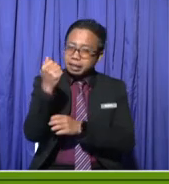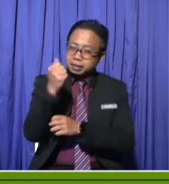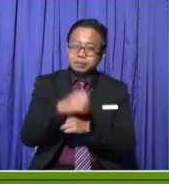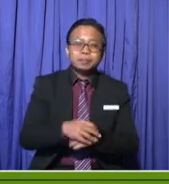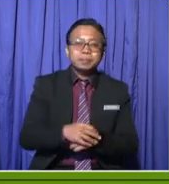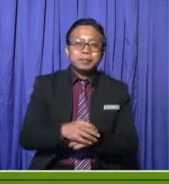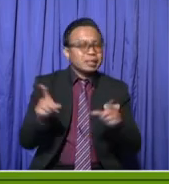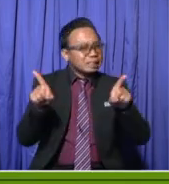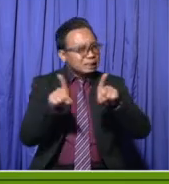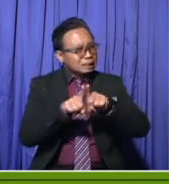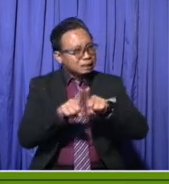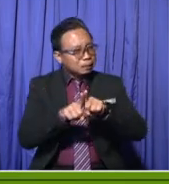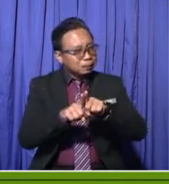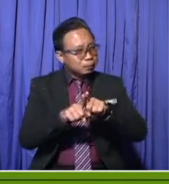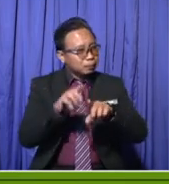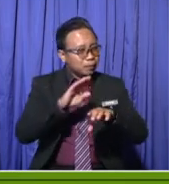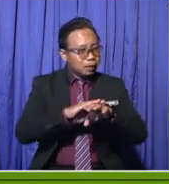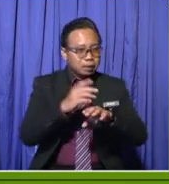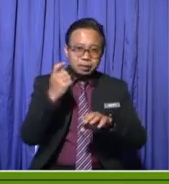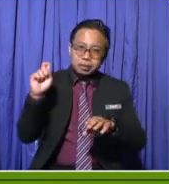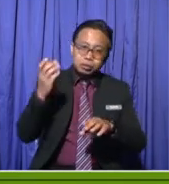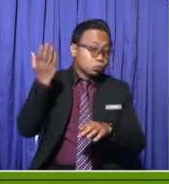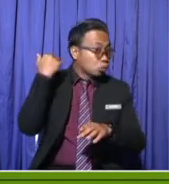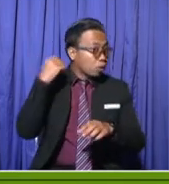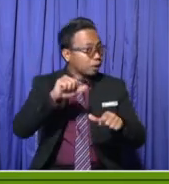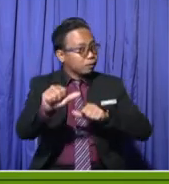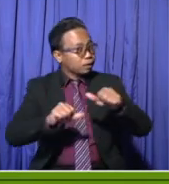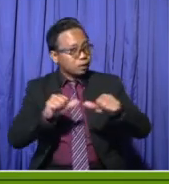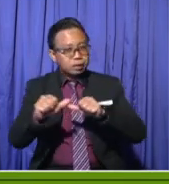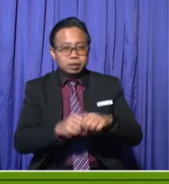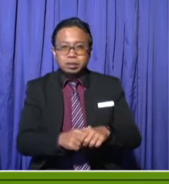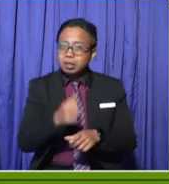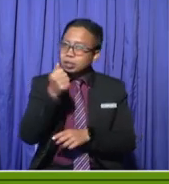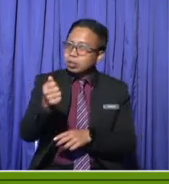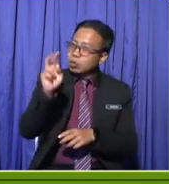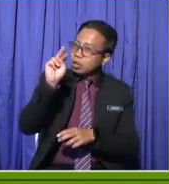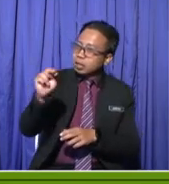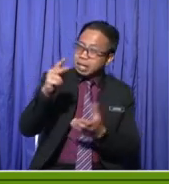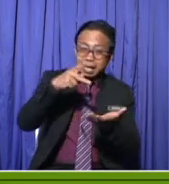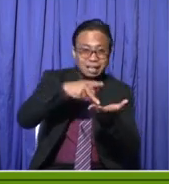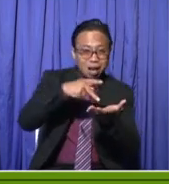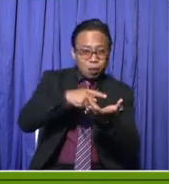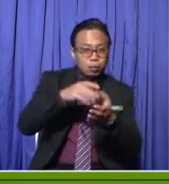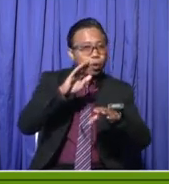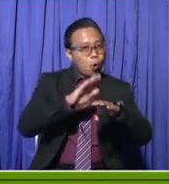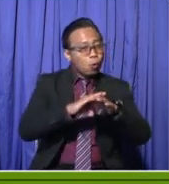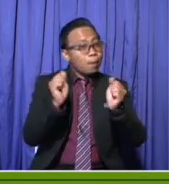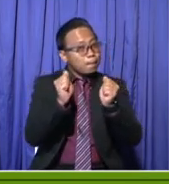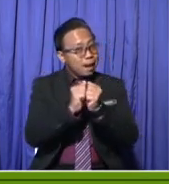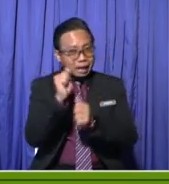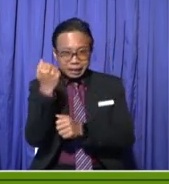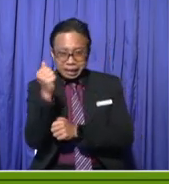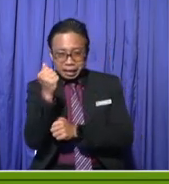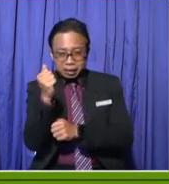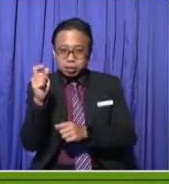the same as the previous activity. You need to count on by tens